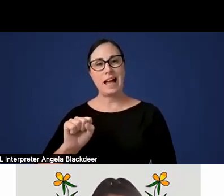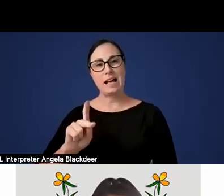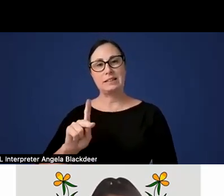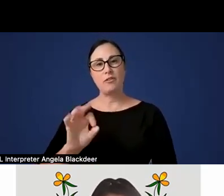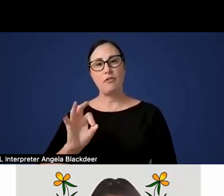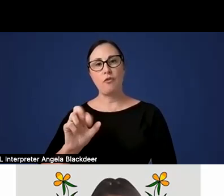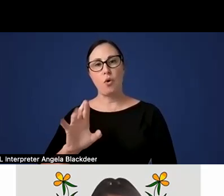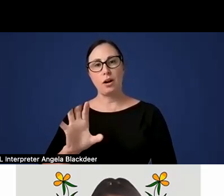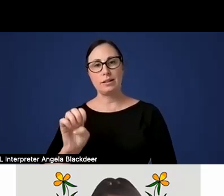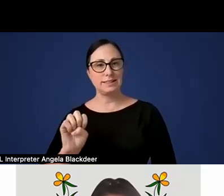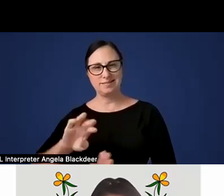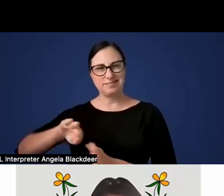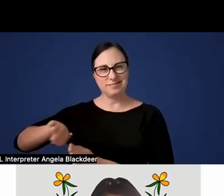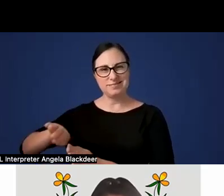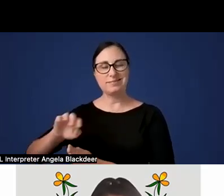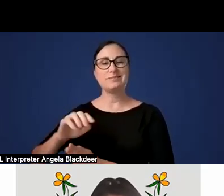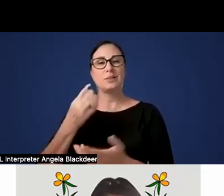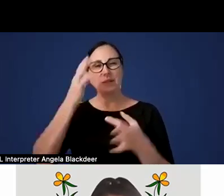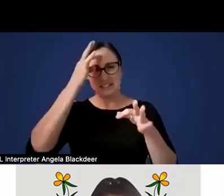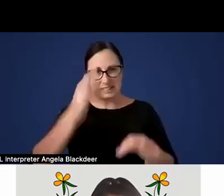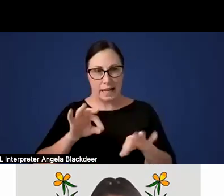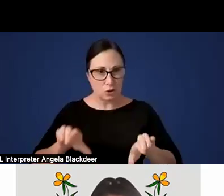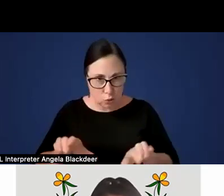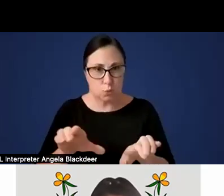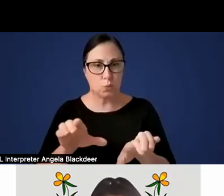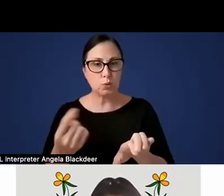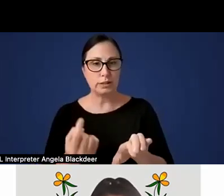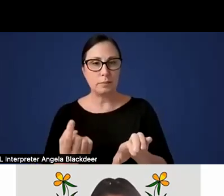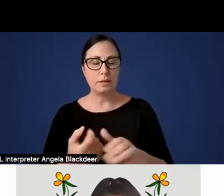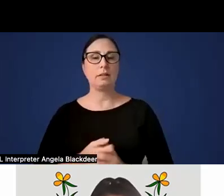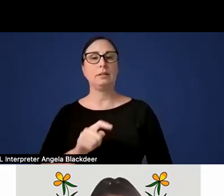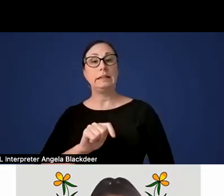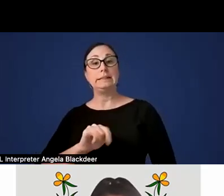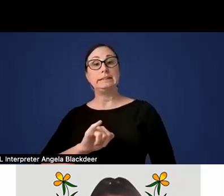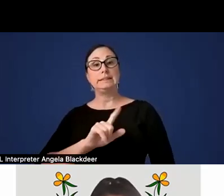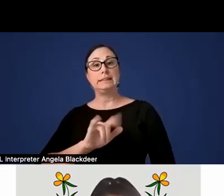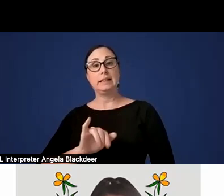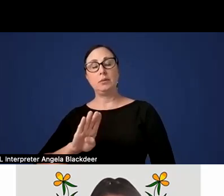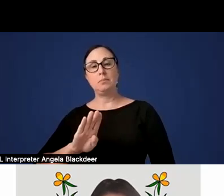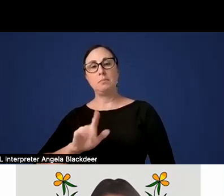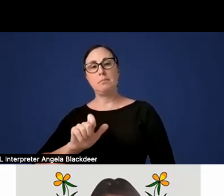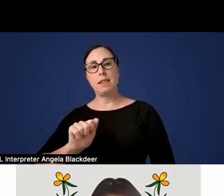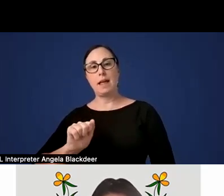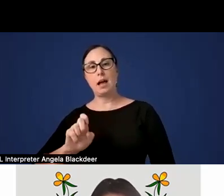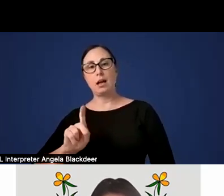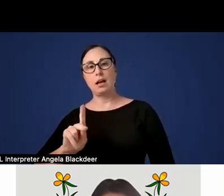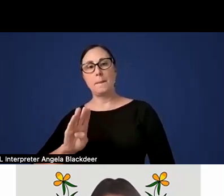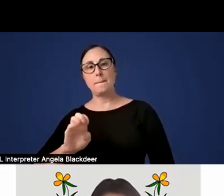we did something. And Tilly Black Bear put a book together on suicide